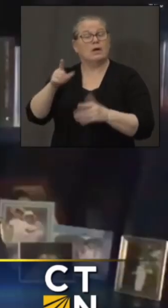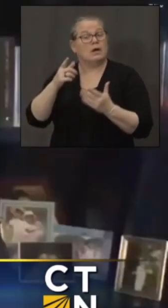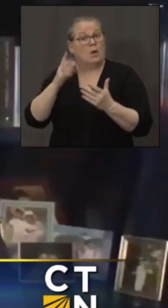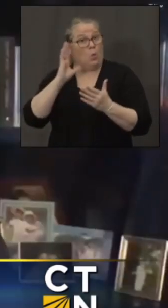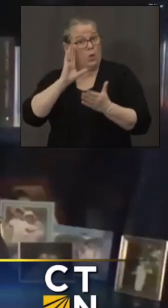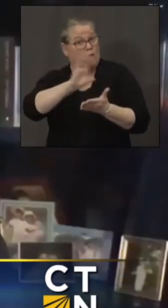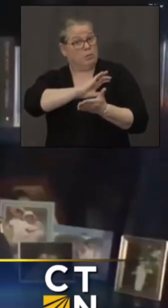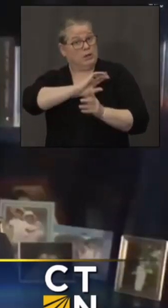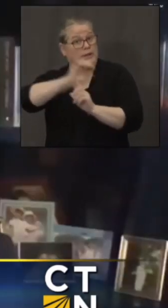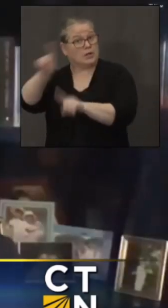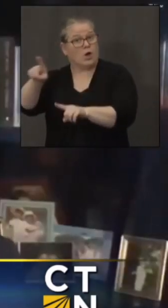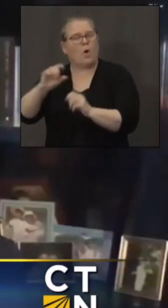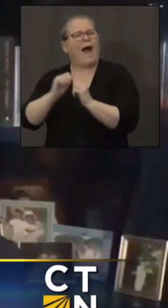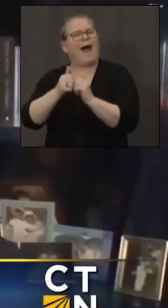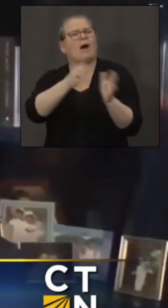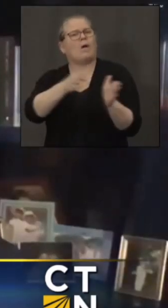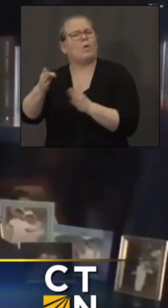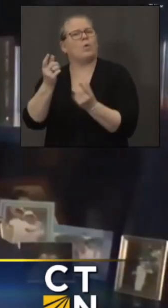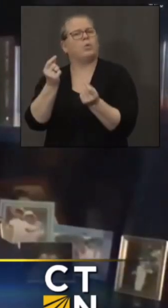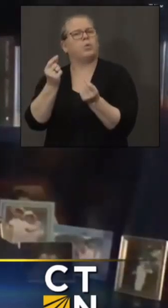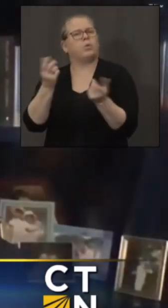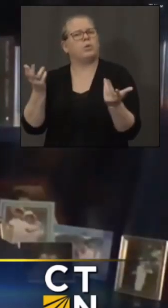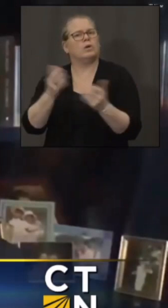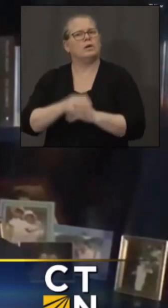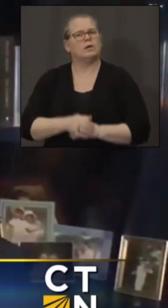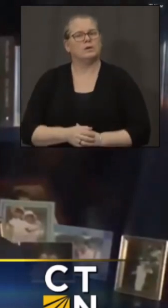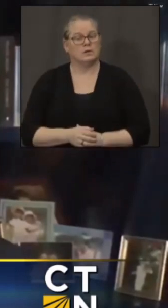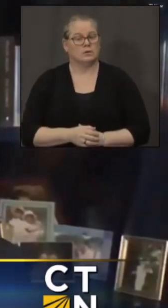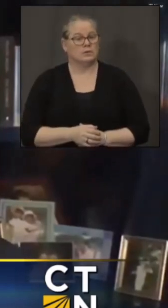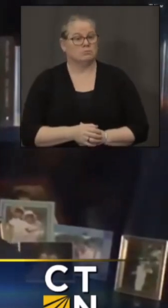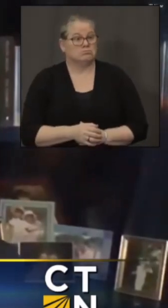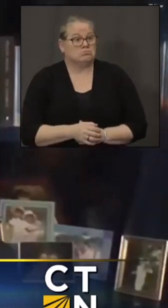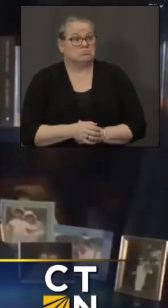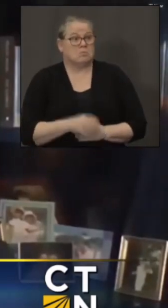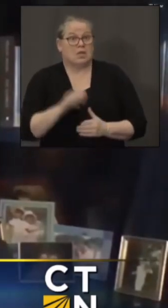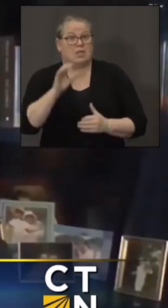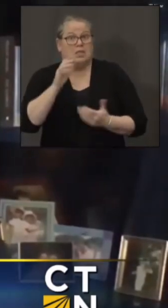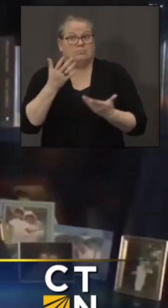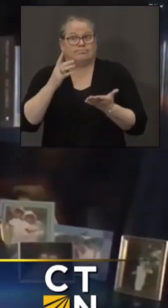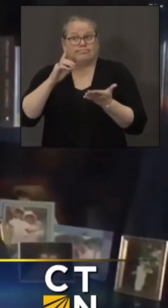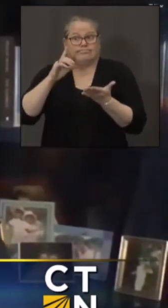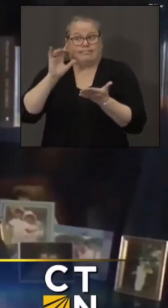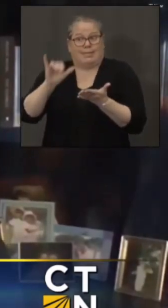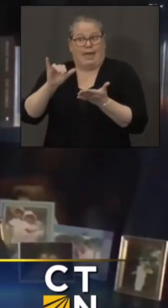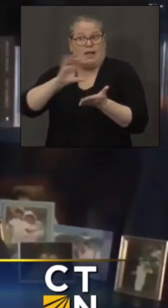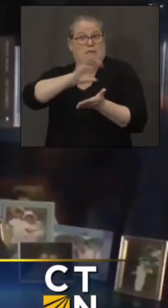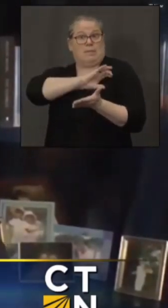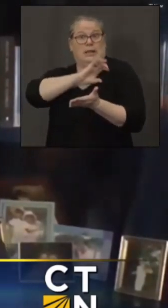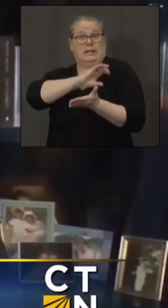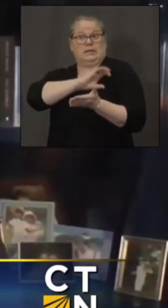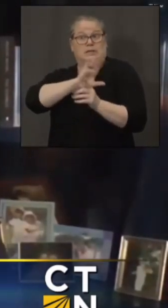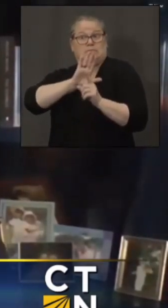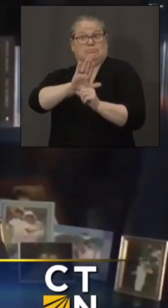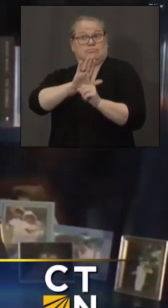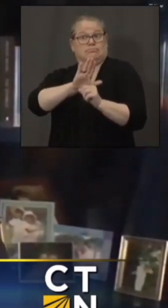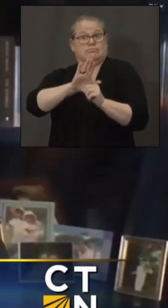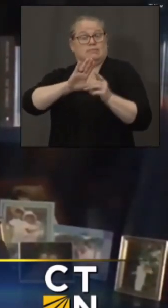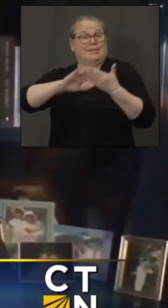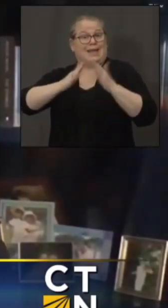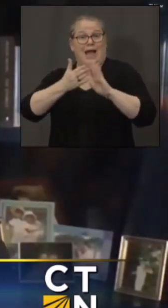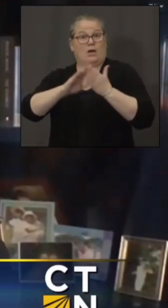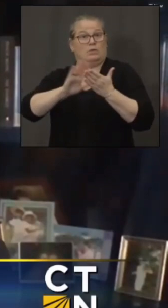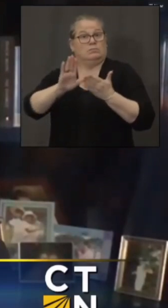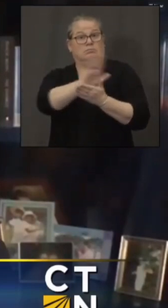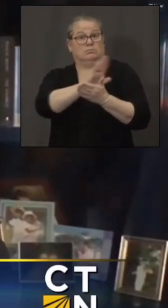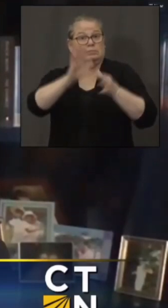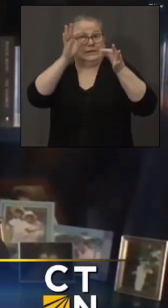Well, that's local jurisdiction, but yeah, when you see a bunch of cars piled up, you hear the loud music going